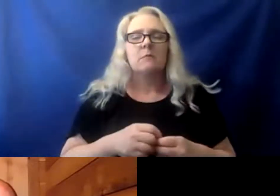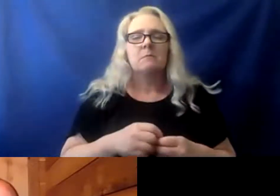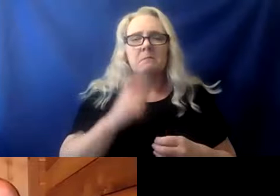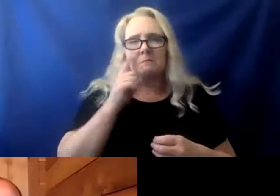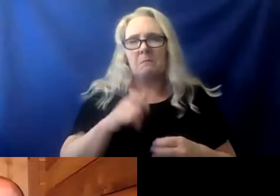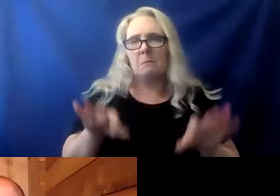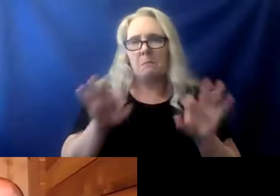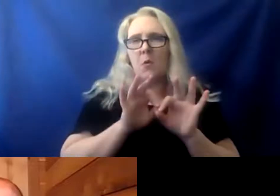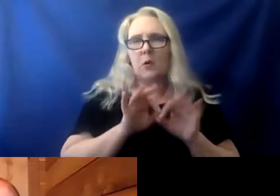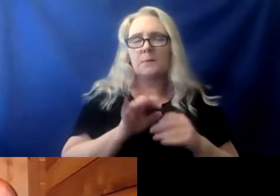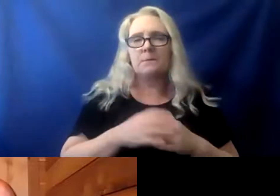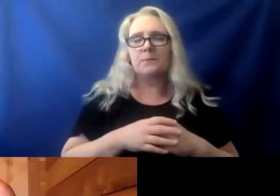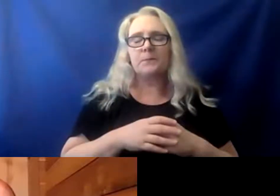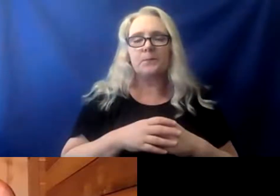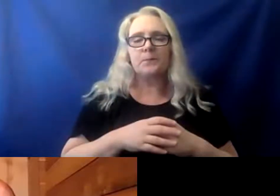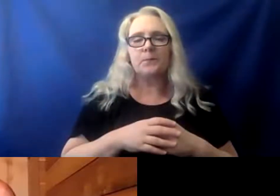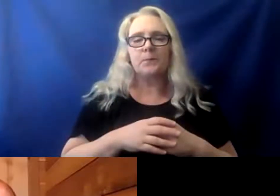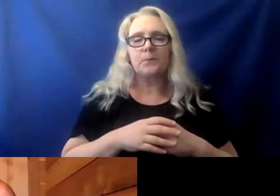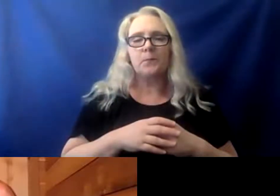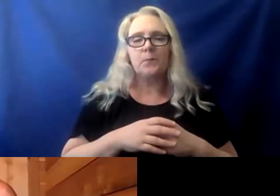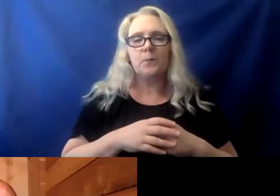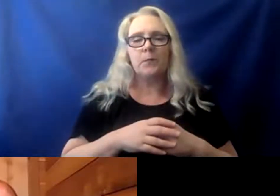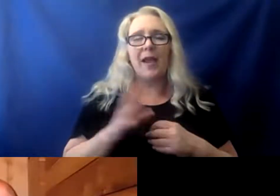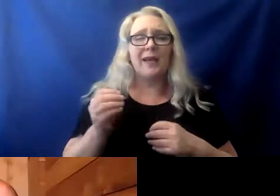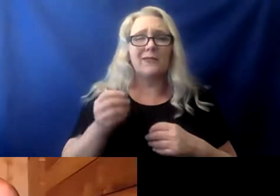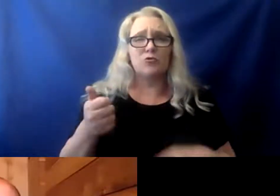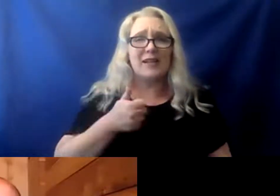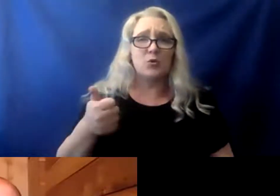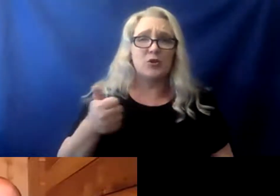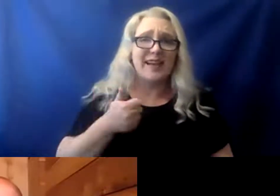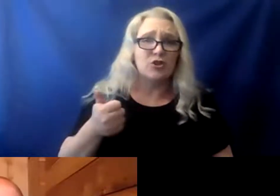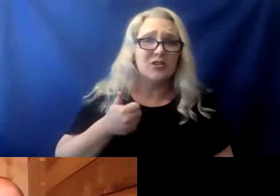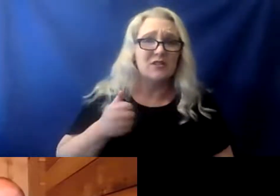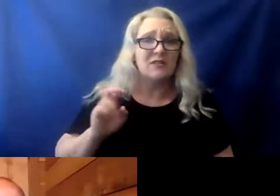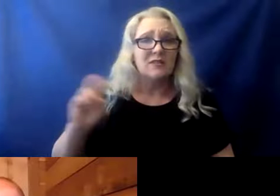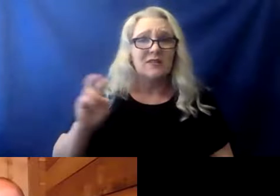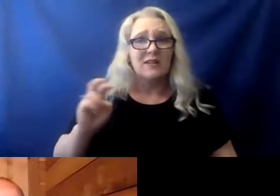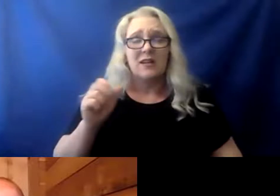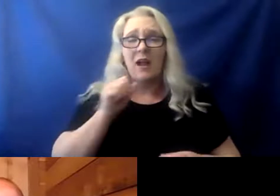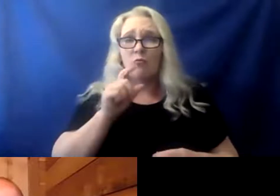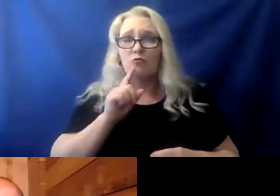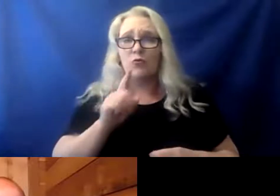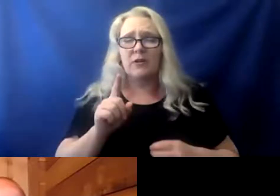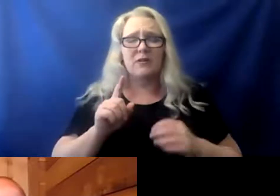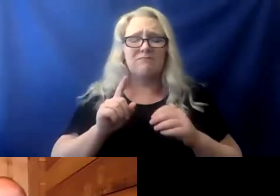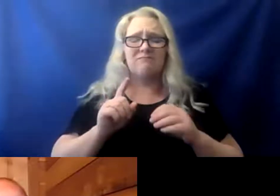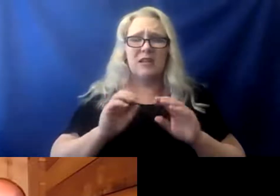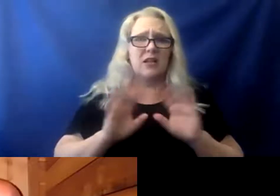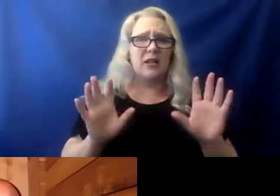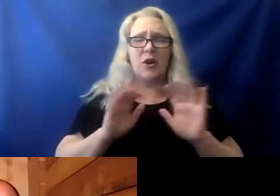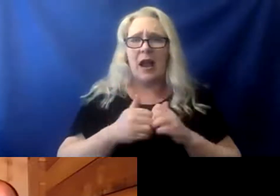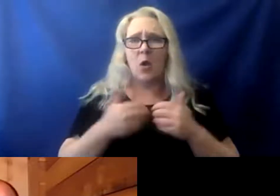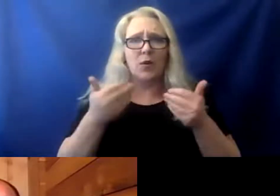place. You mentioned this earlier too. We've heard this about transportation as well, that there's not real clarity about how we move forward